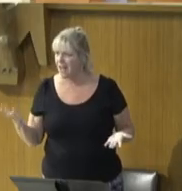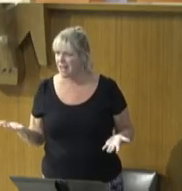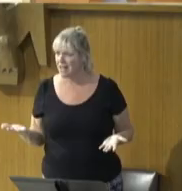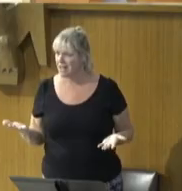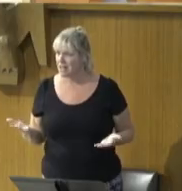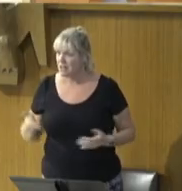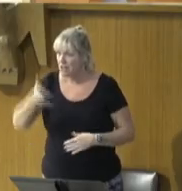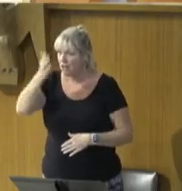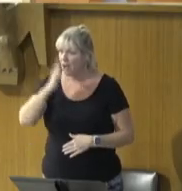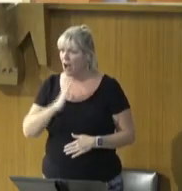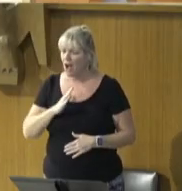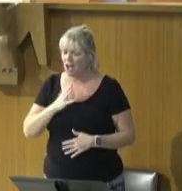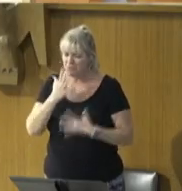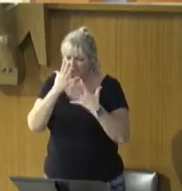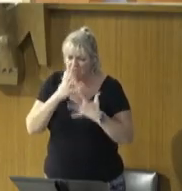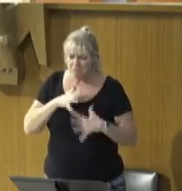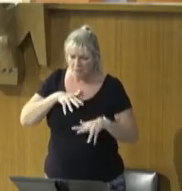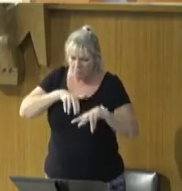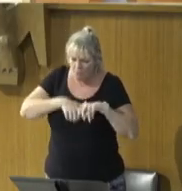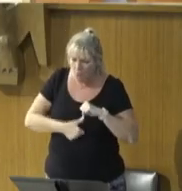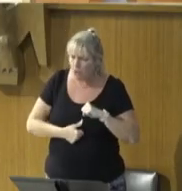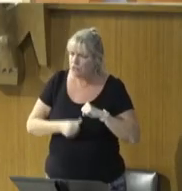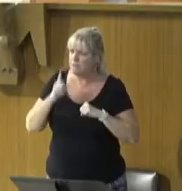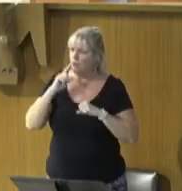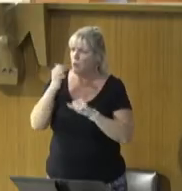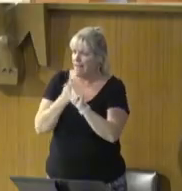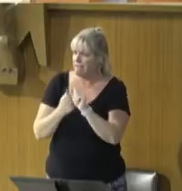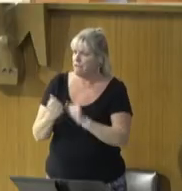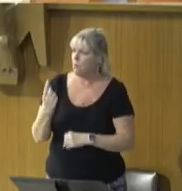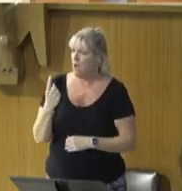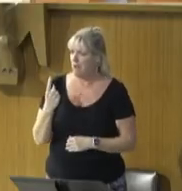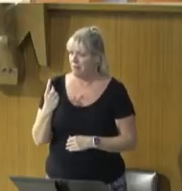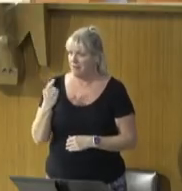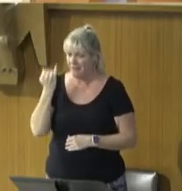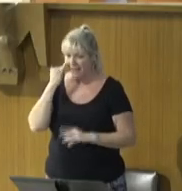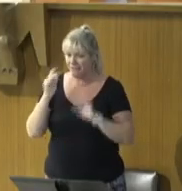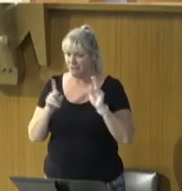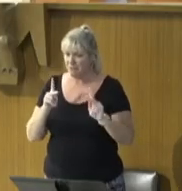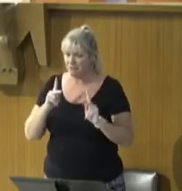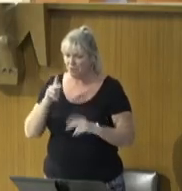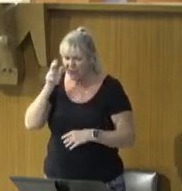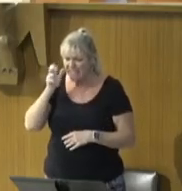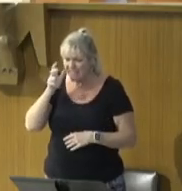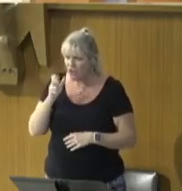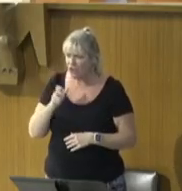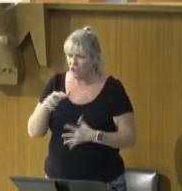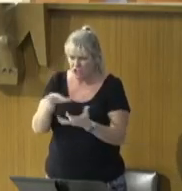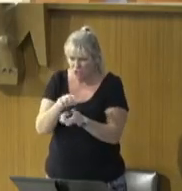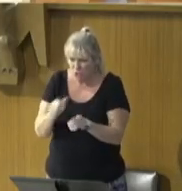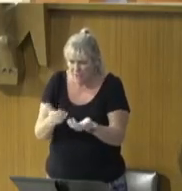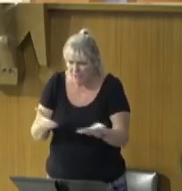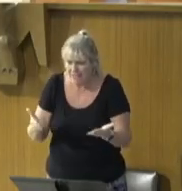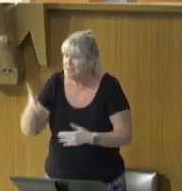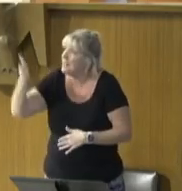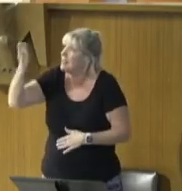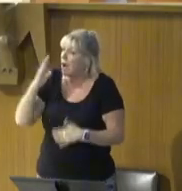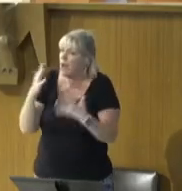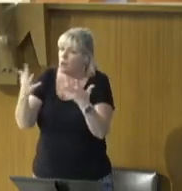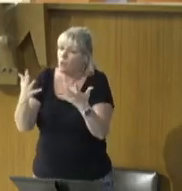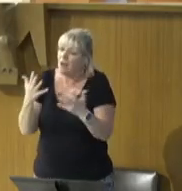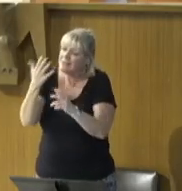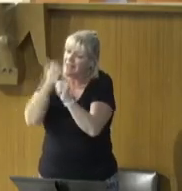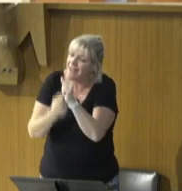mourns for everyone who is wrapped up in destruction when what God desires is for everyone to flourish with